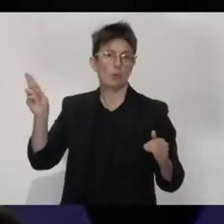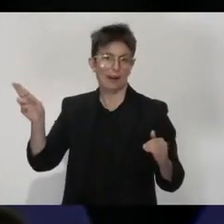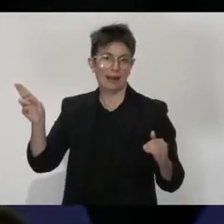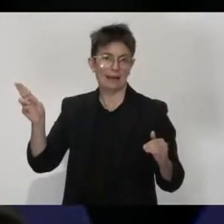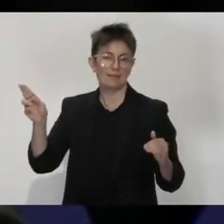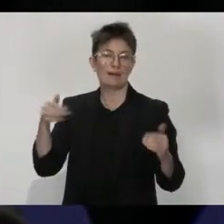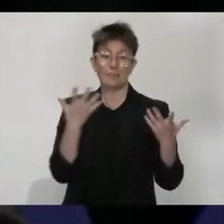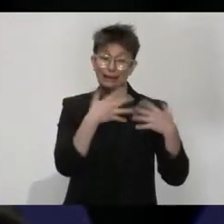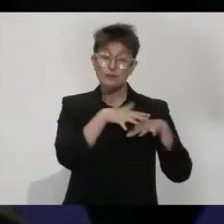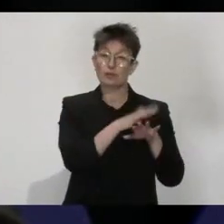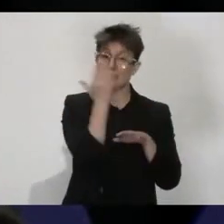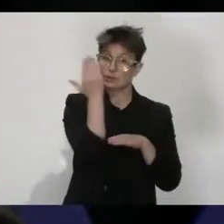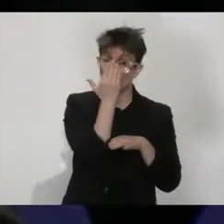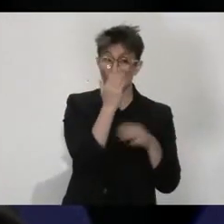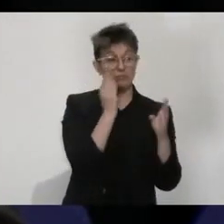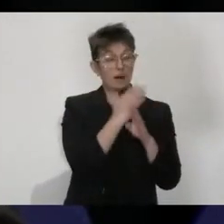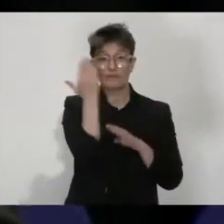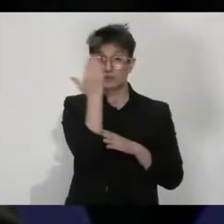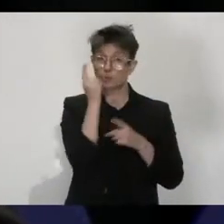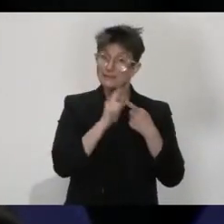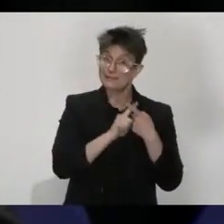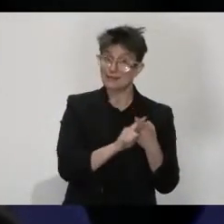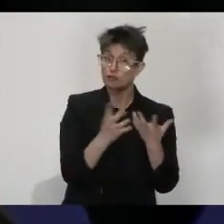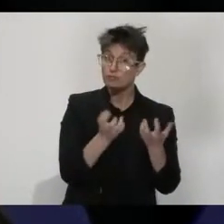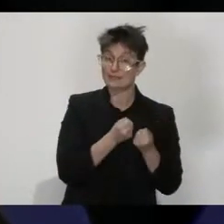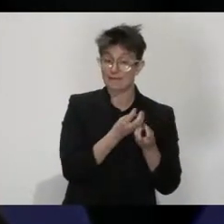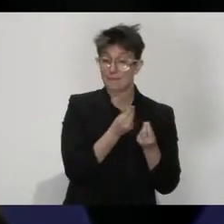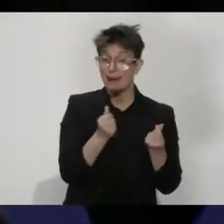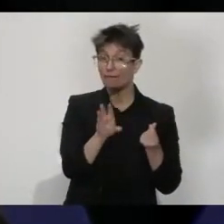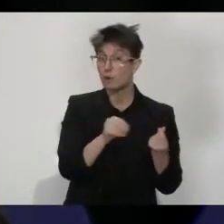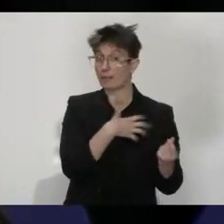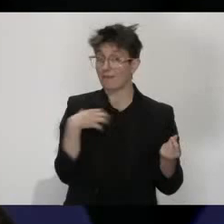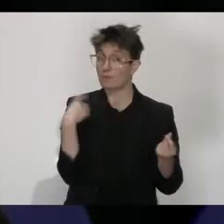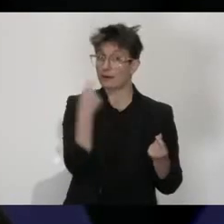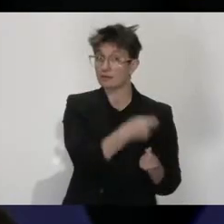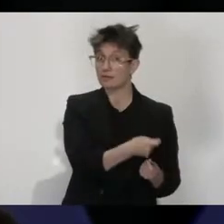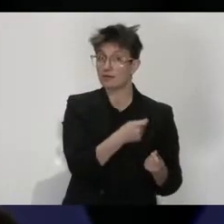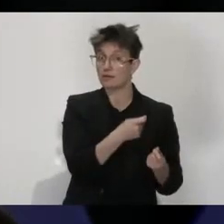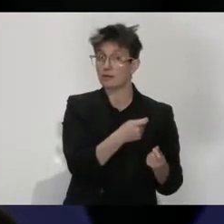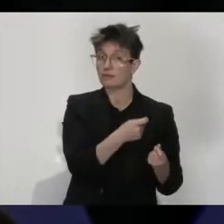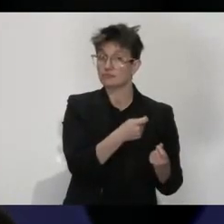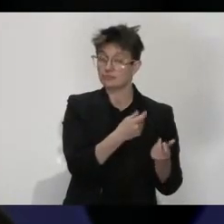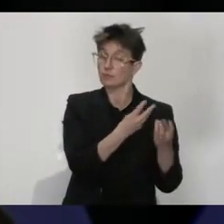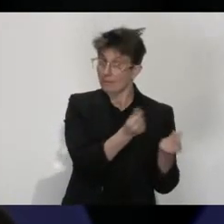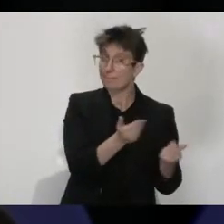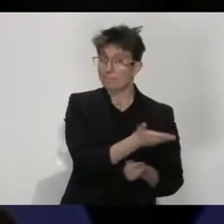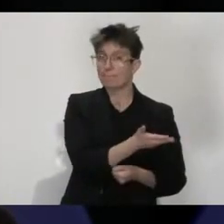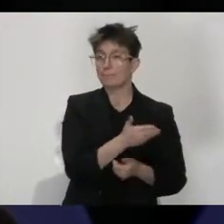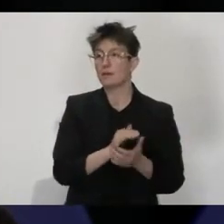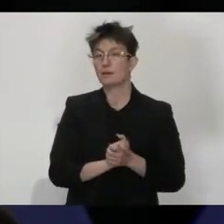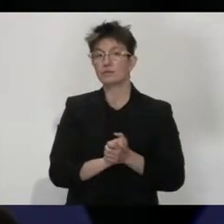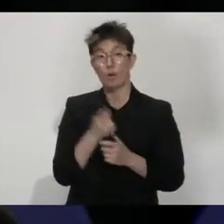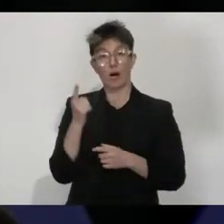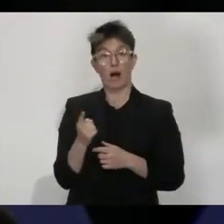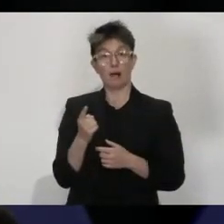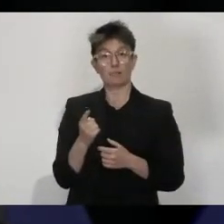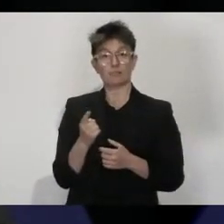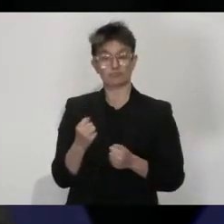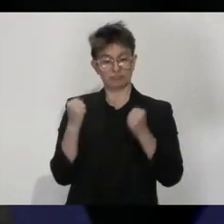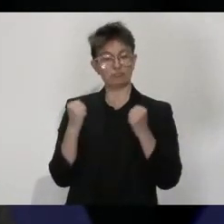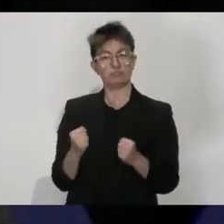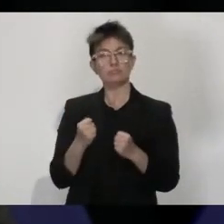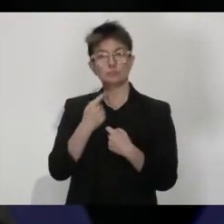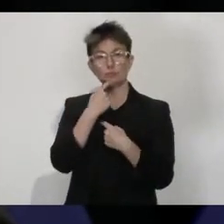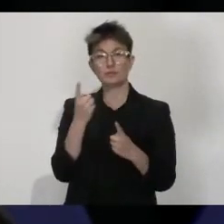percentages of their funding from the government. What I'm prepared to stand behind is the fact that we put in $1.6 billion